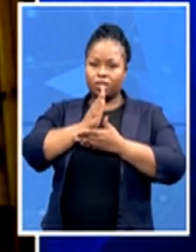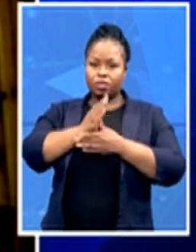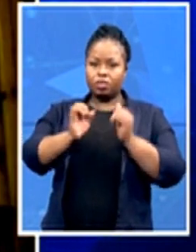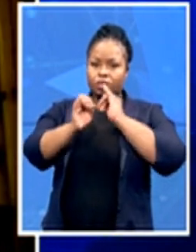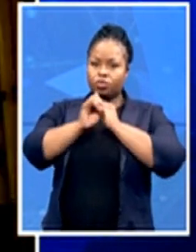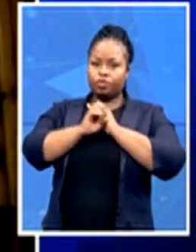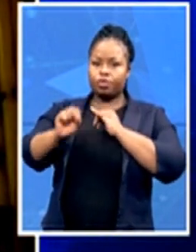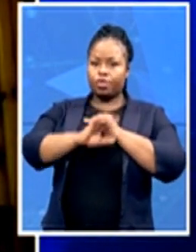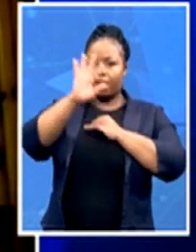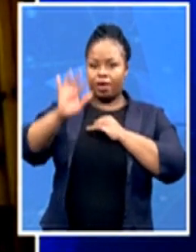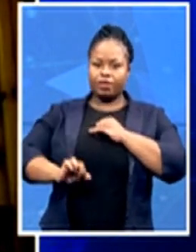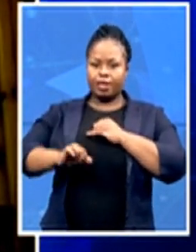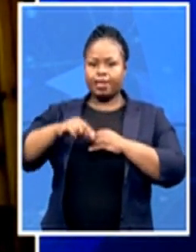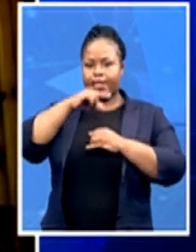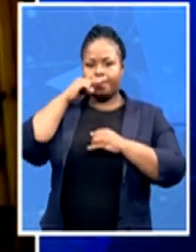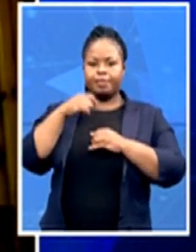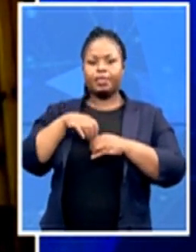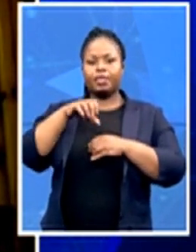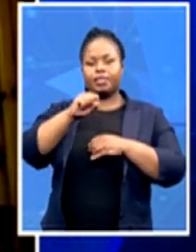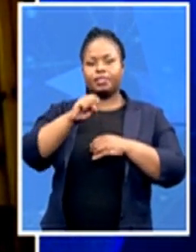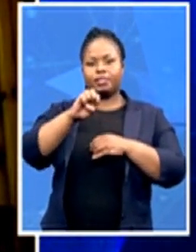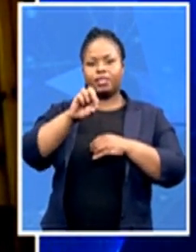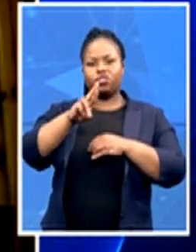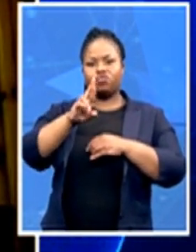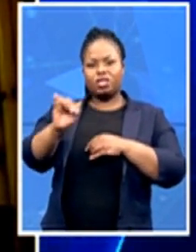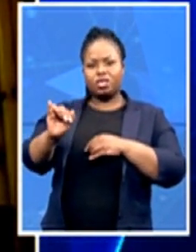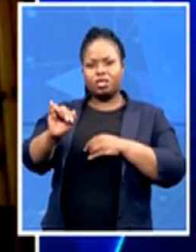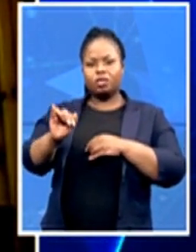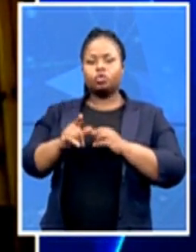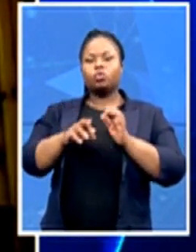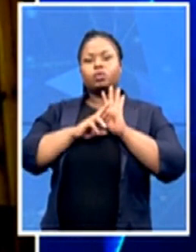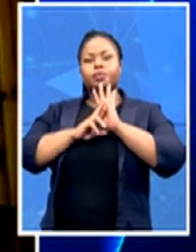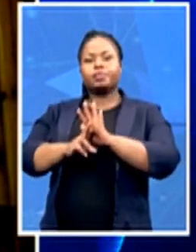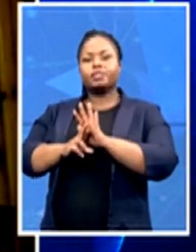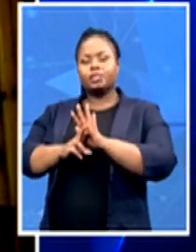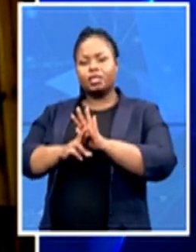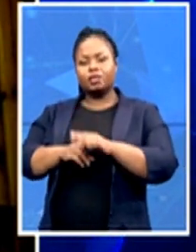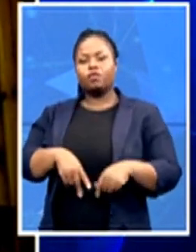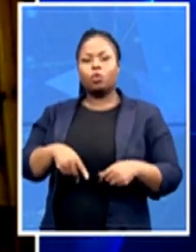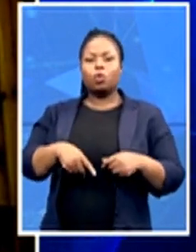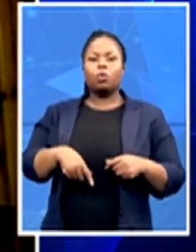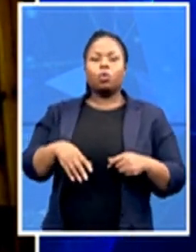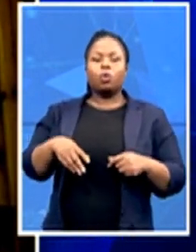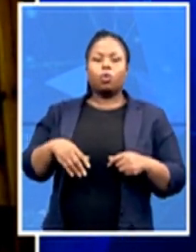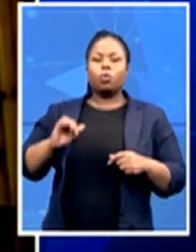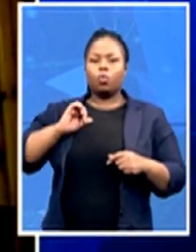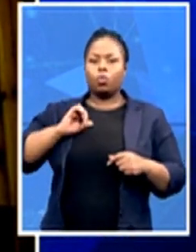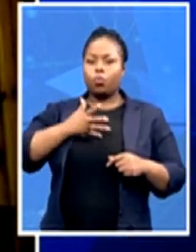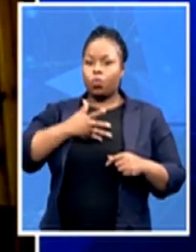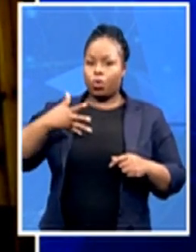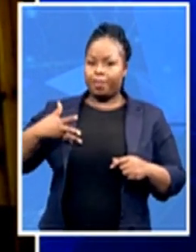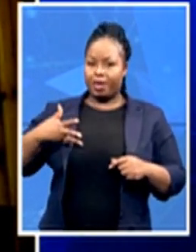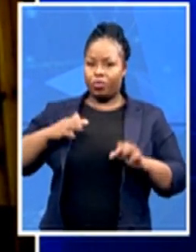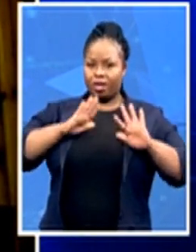So SERI represents the widows of the Marikana miners who were killed on the 13th and 16th of August in